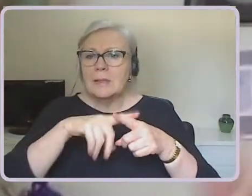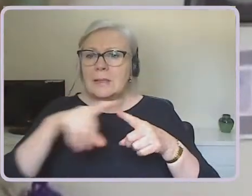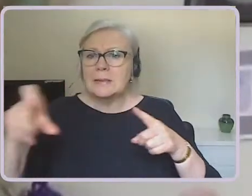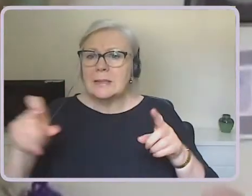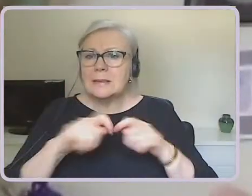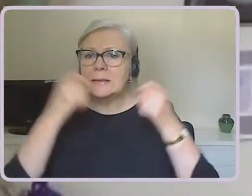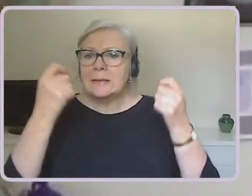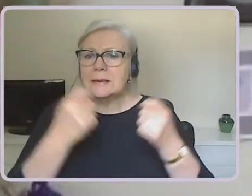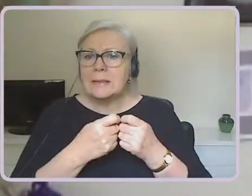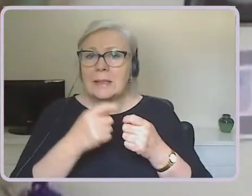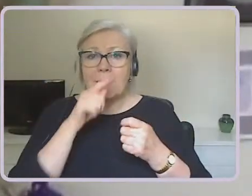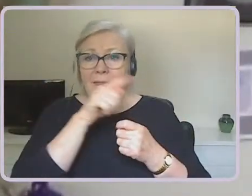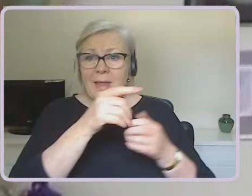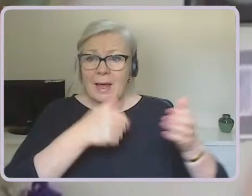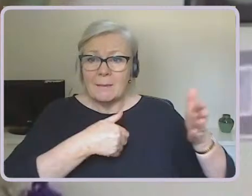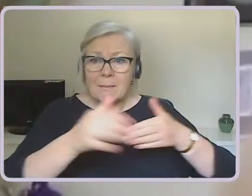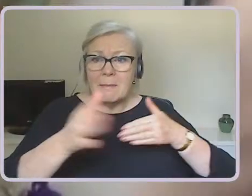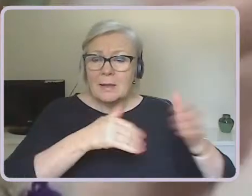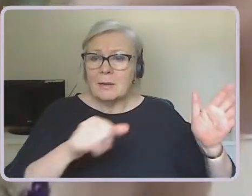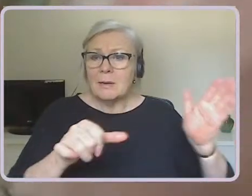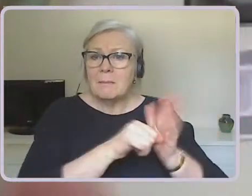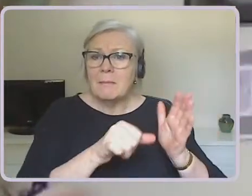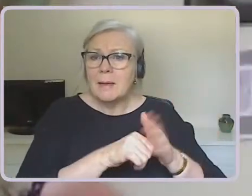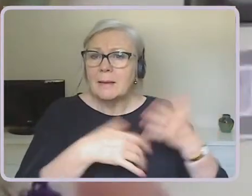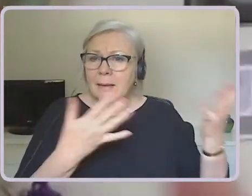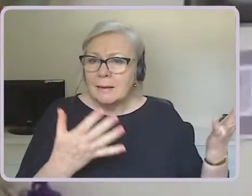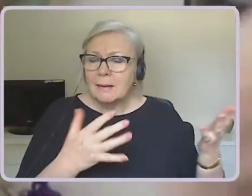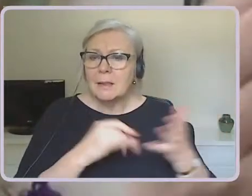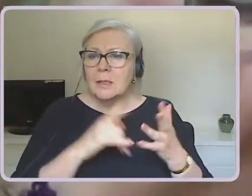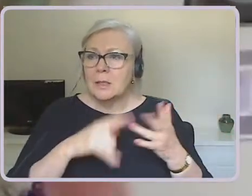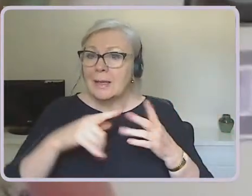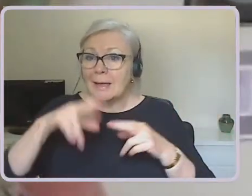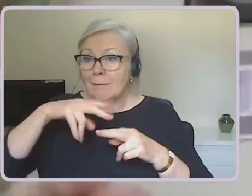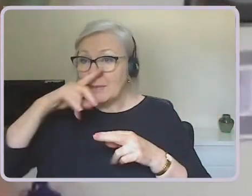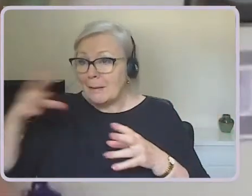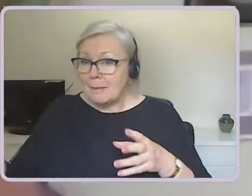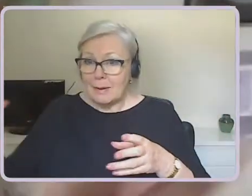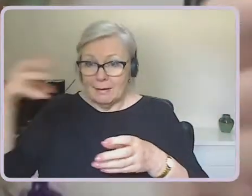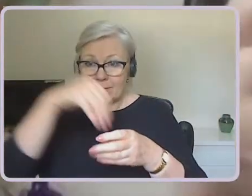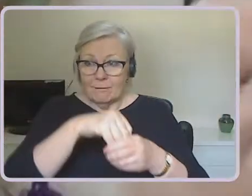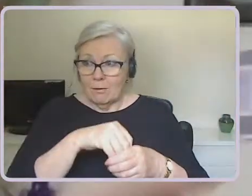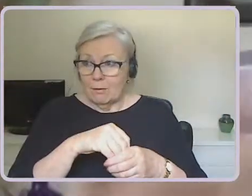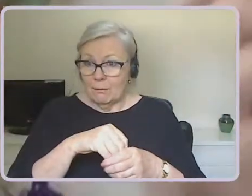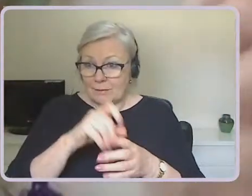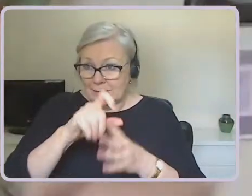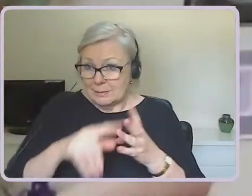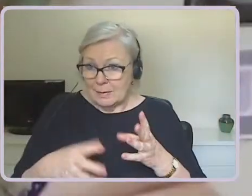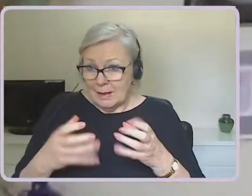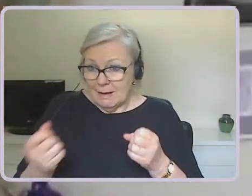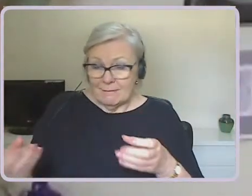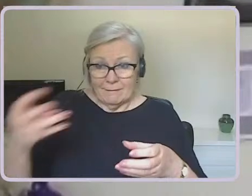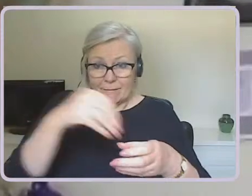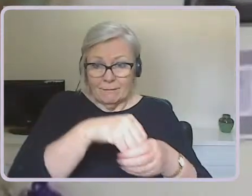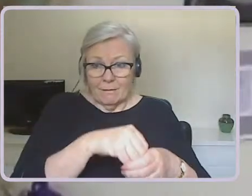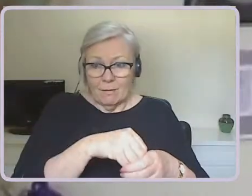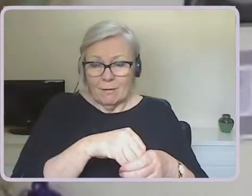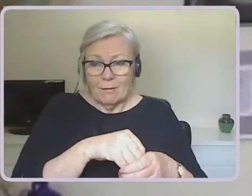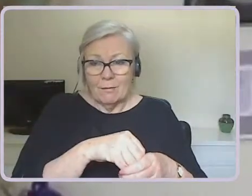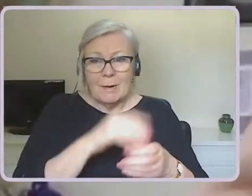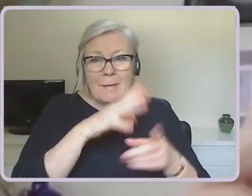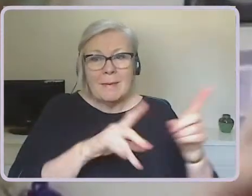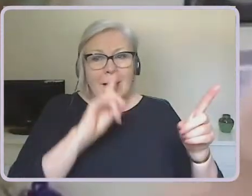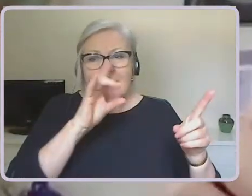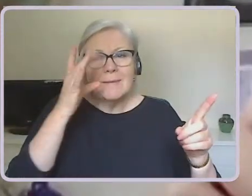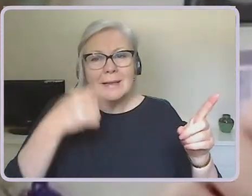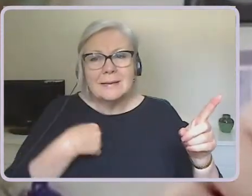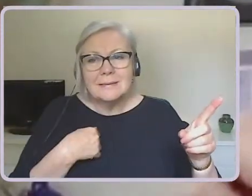the resources are there. If people with disabilities are in those spaces, we can't be forgotten. So we need to be in those rooms.